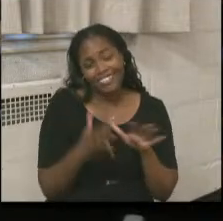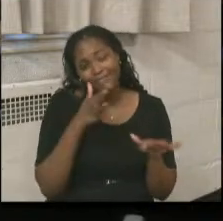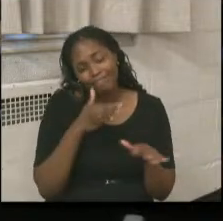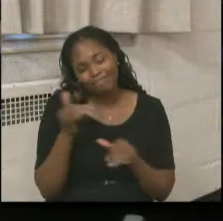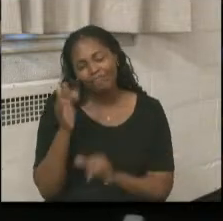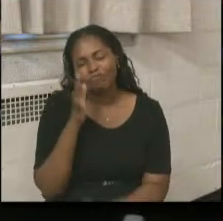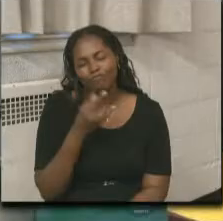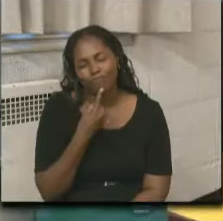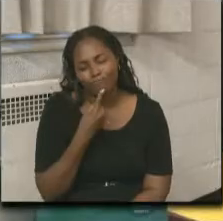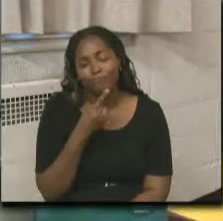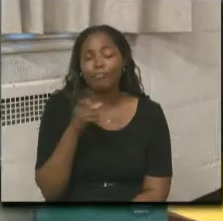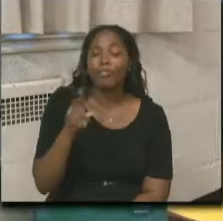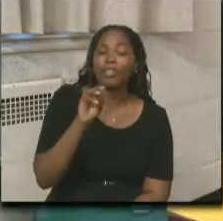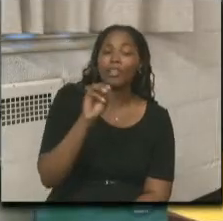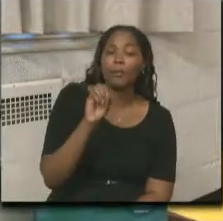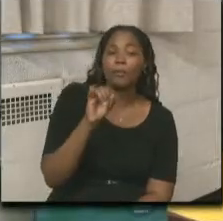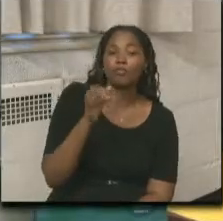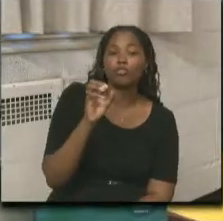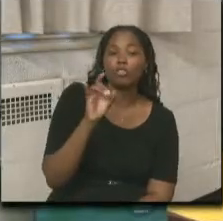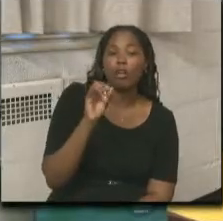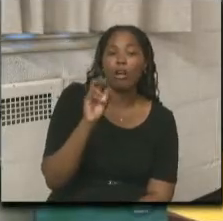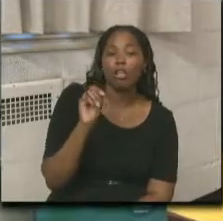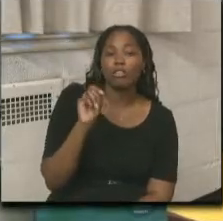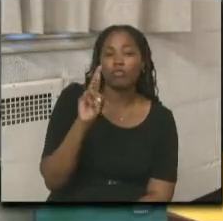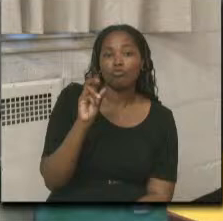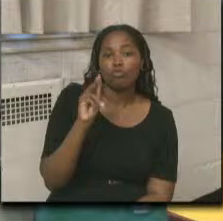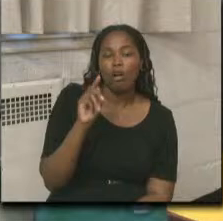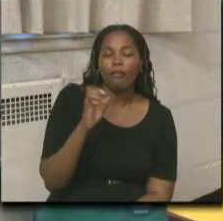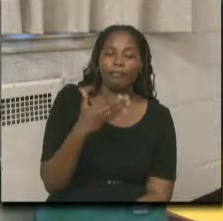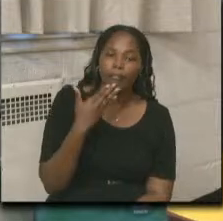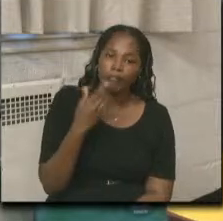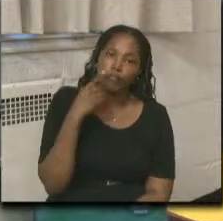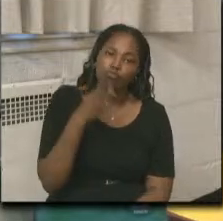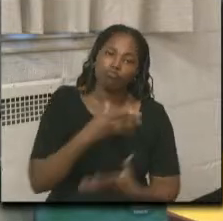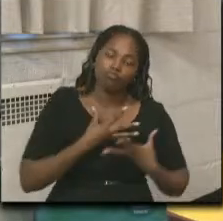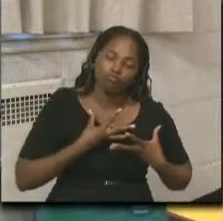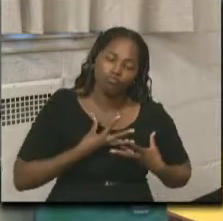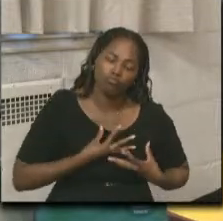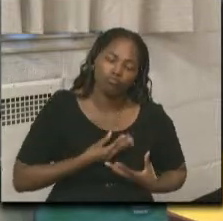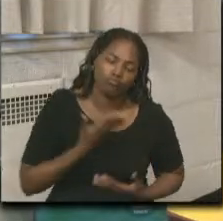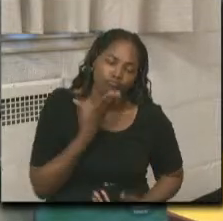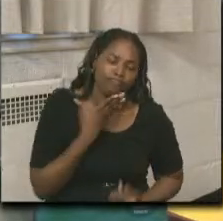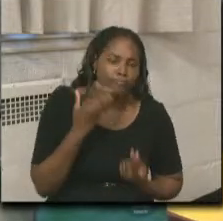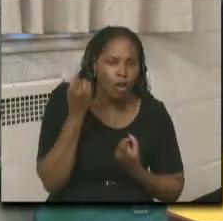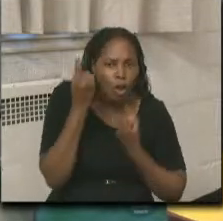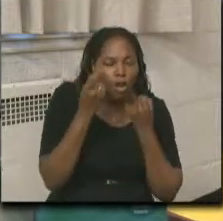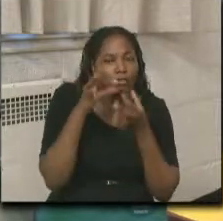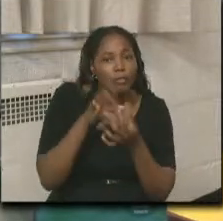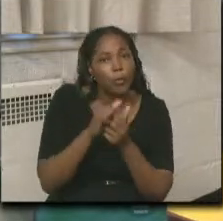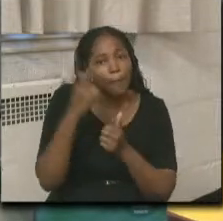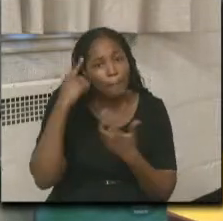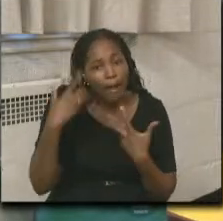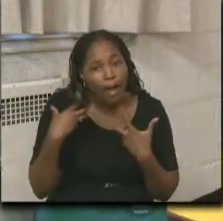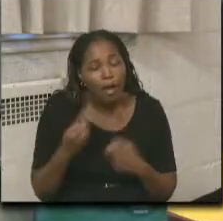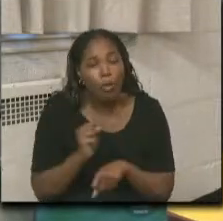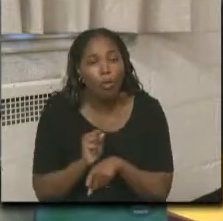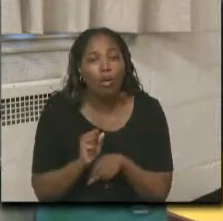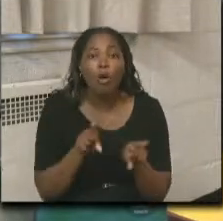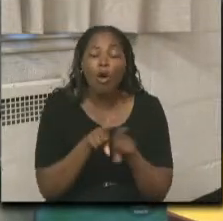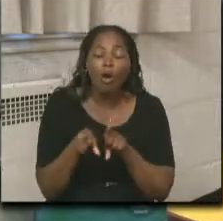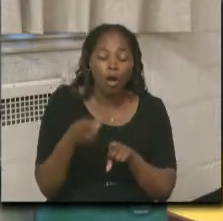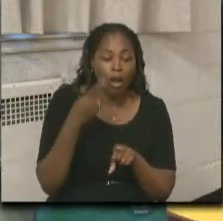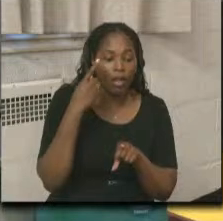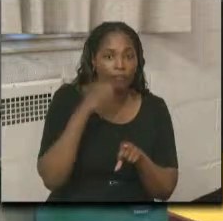Jocelyn Rao, again, thank you for your passion when it comes to mental health work, when it comes to the parent voice and parent advocacy on the